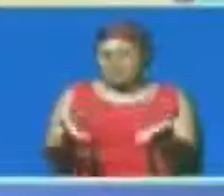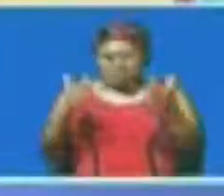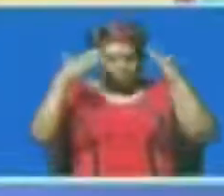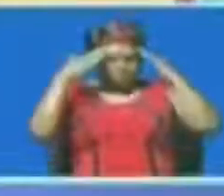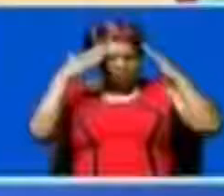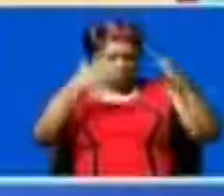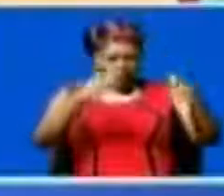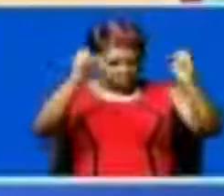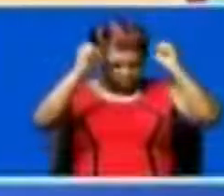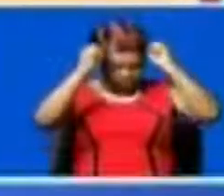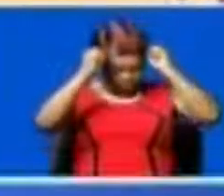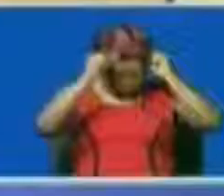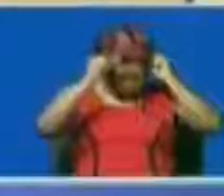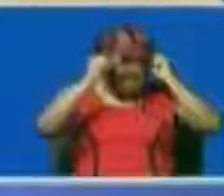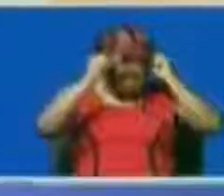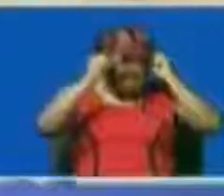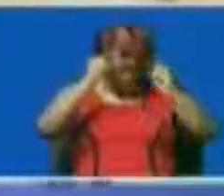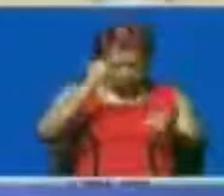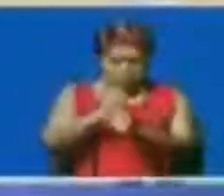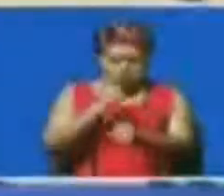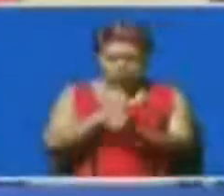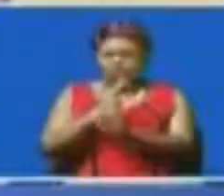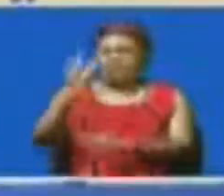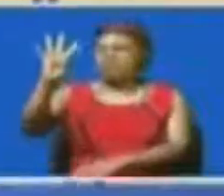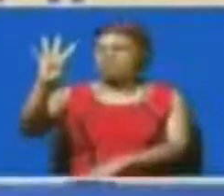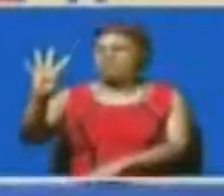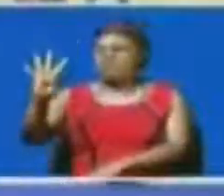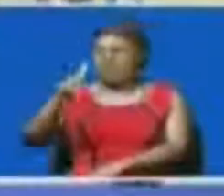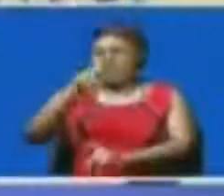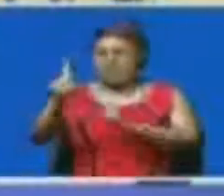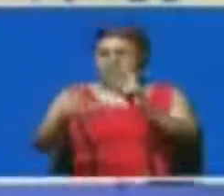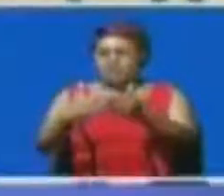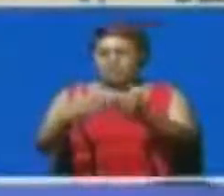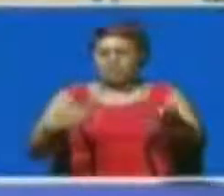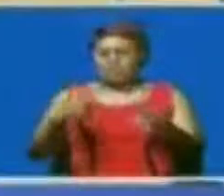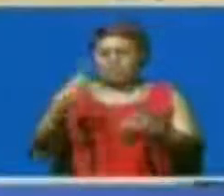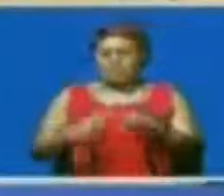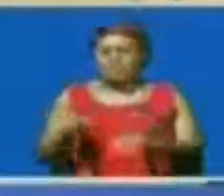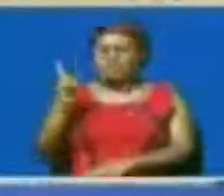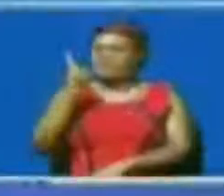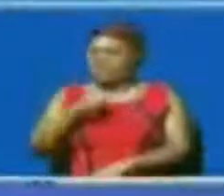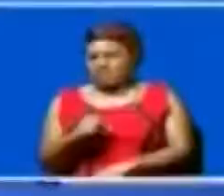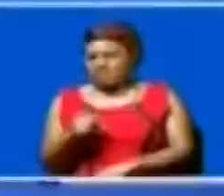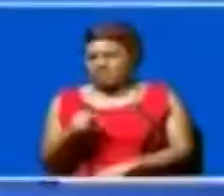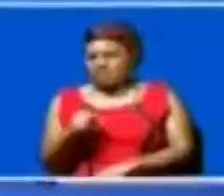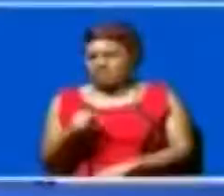her attention to studies as she is set to sit for the Kenya Certificate of Secondary Education before the year ends.